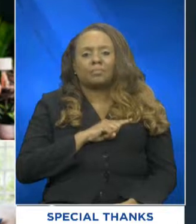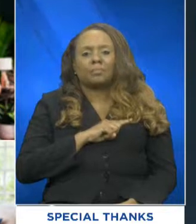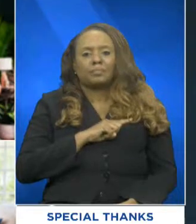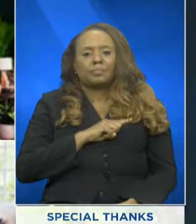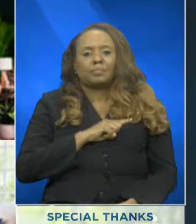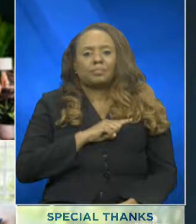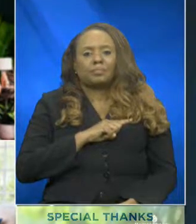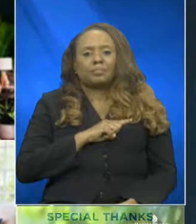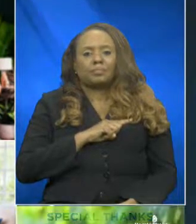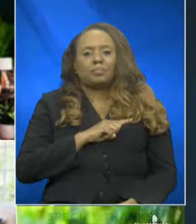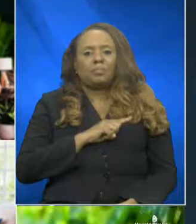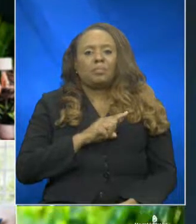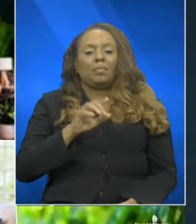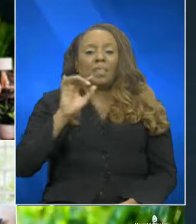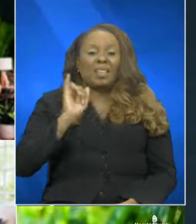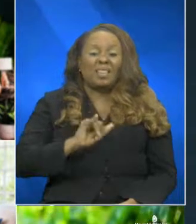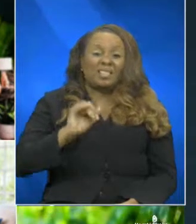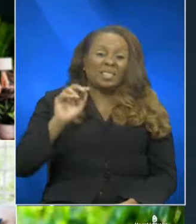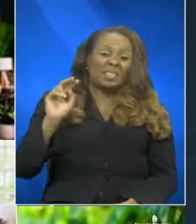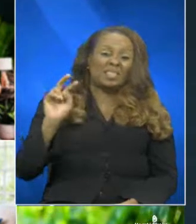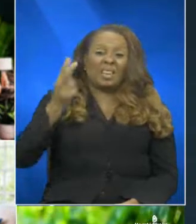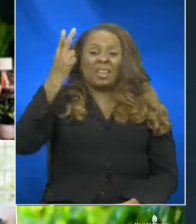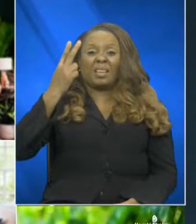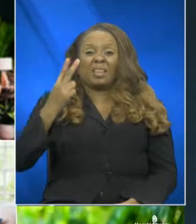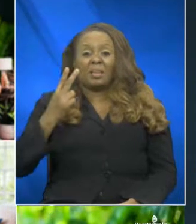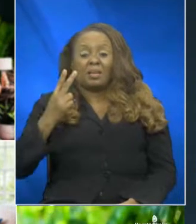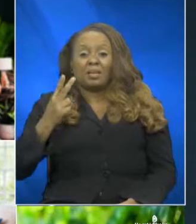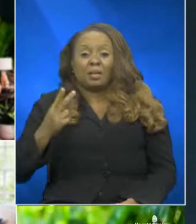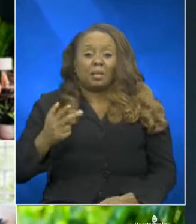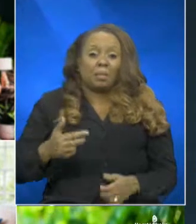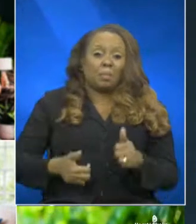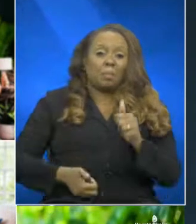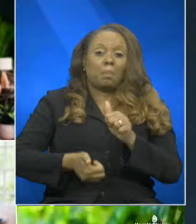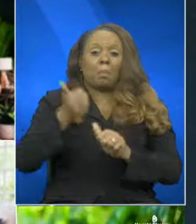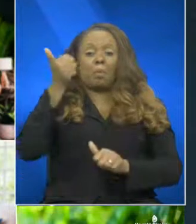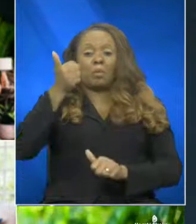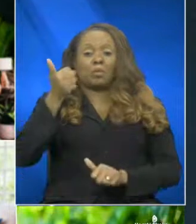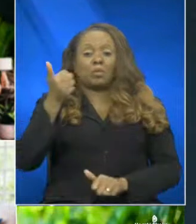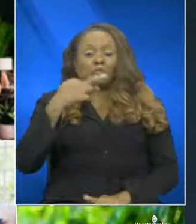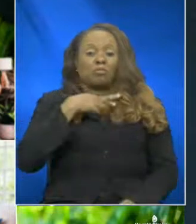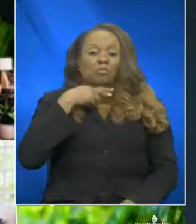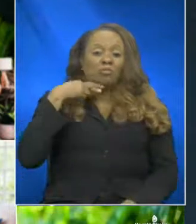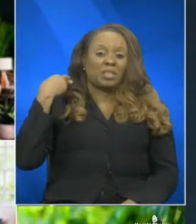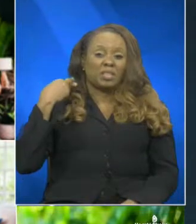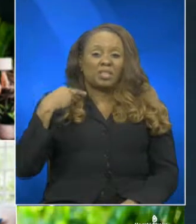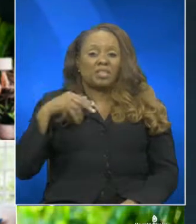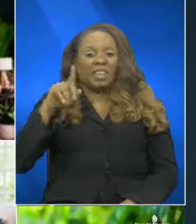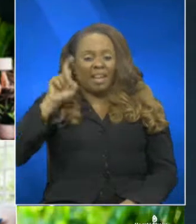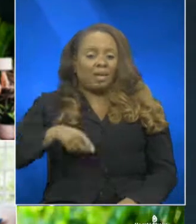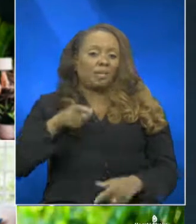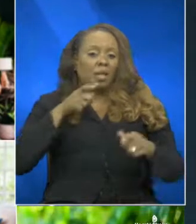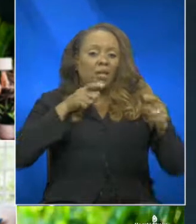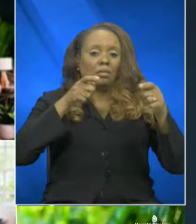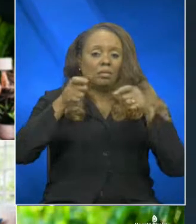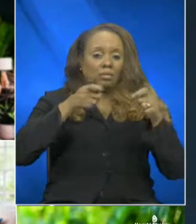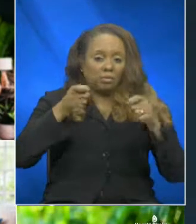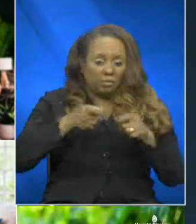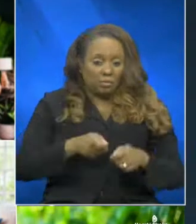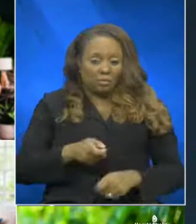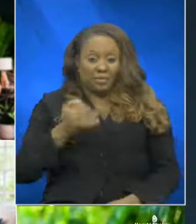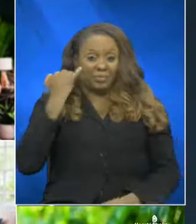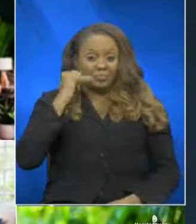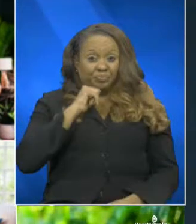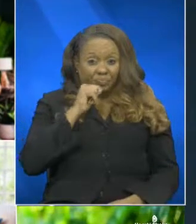second most likely modifiable risk factor that we have to control, and that increases your risk by